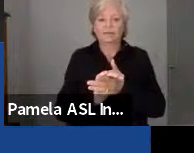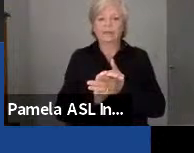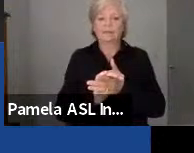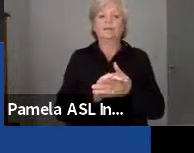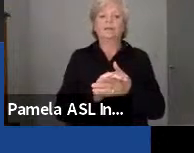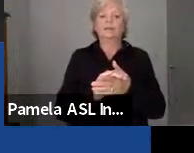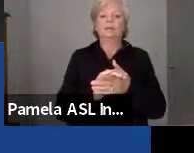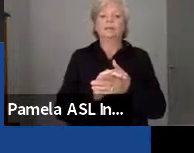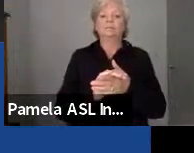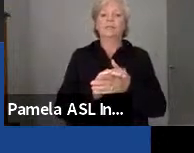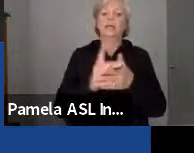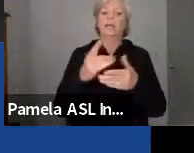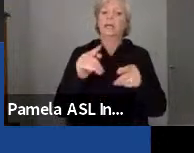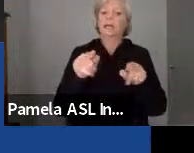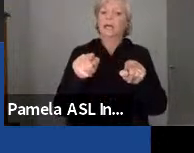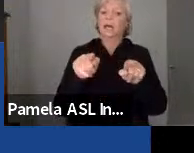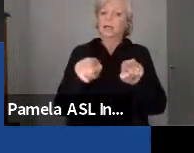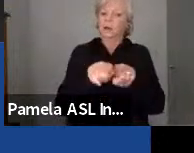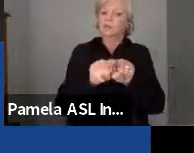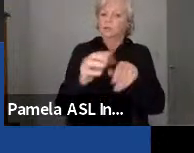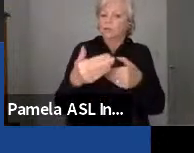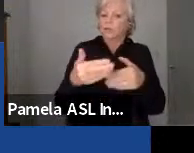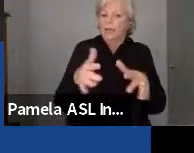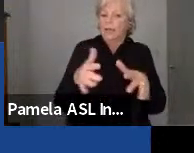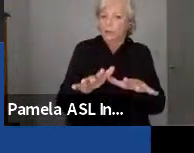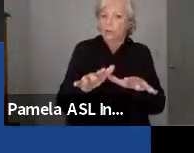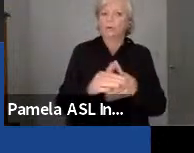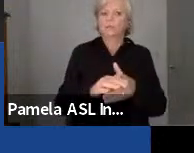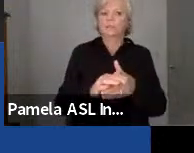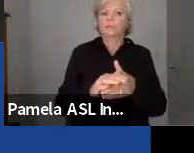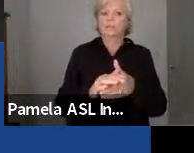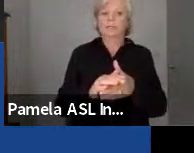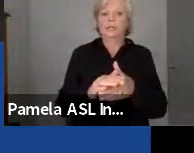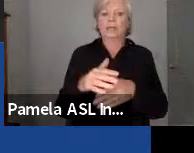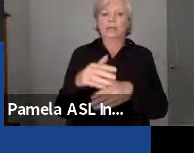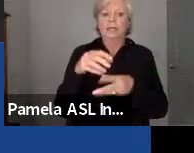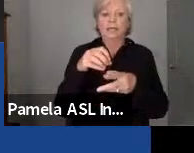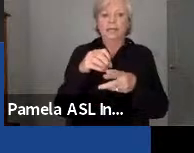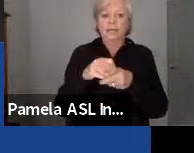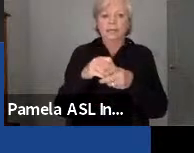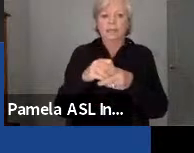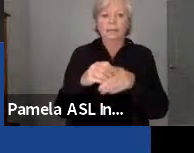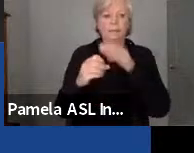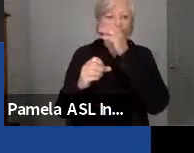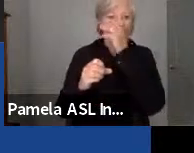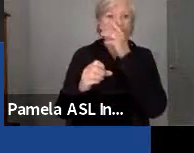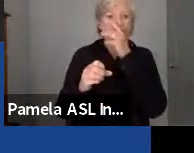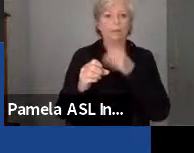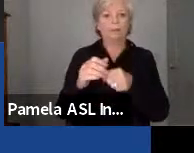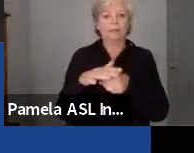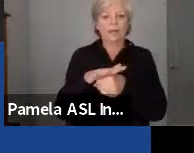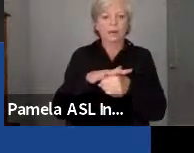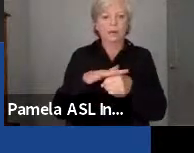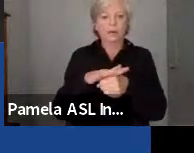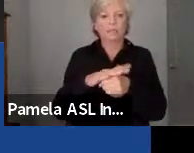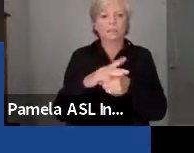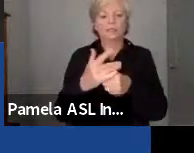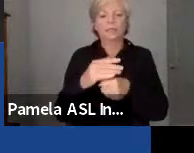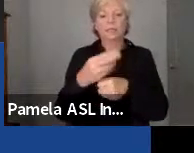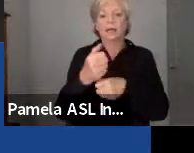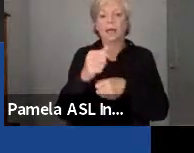audiences and neighborhoods that you see in the sub bullets are what we're working on for hyper local